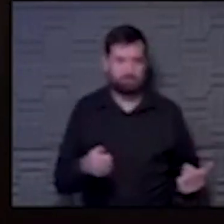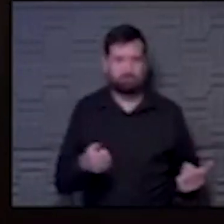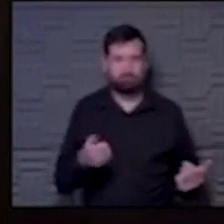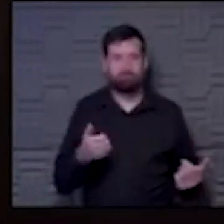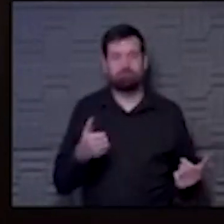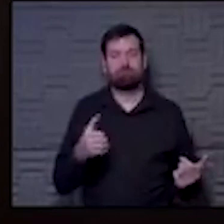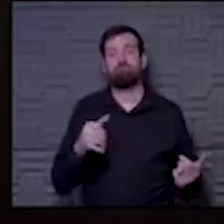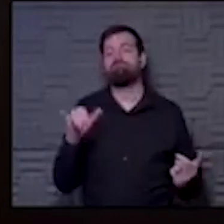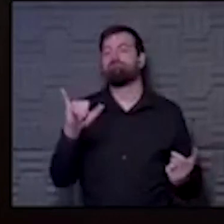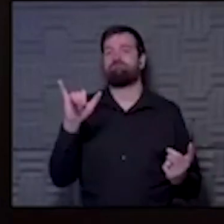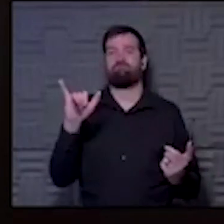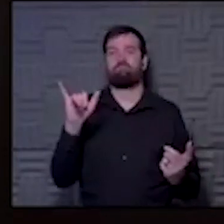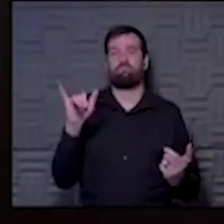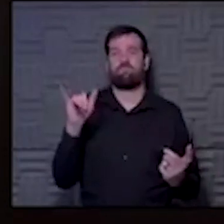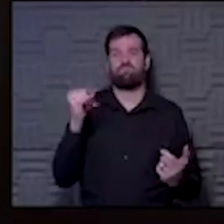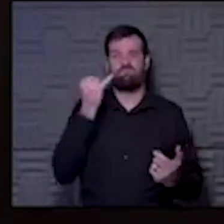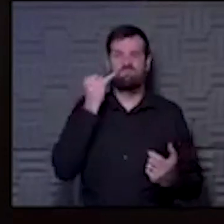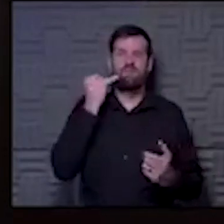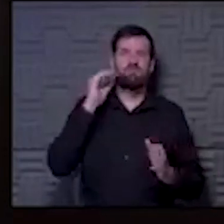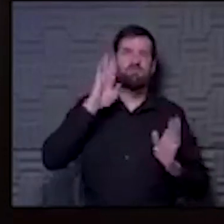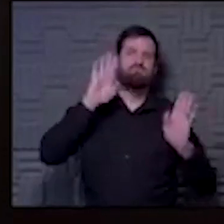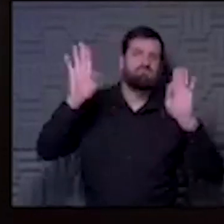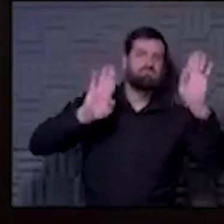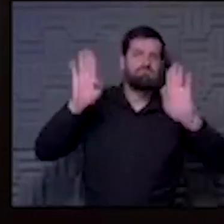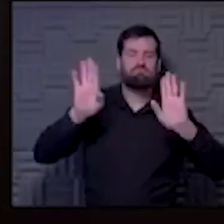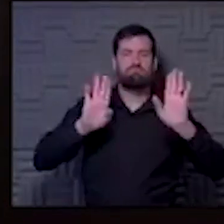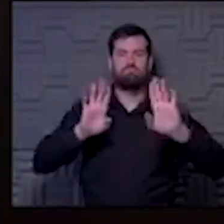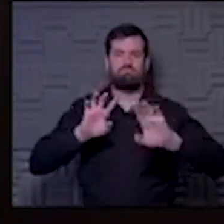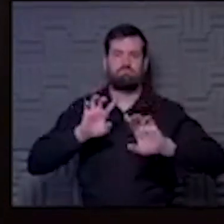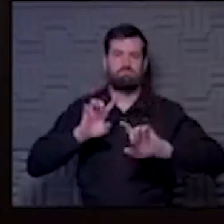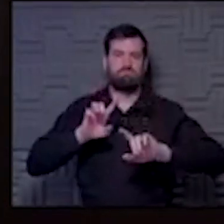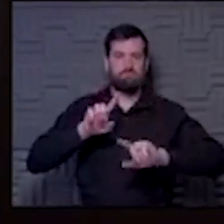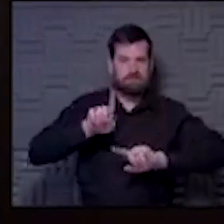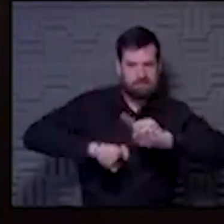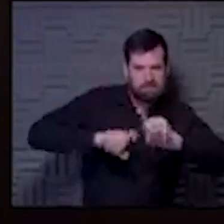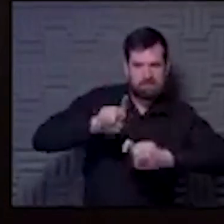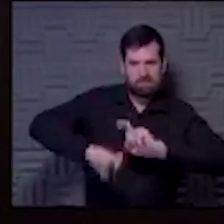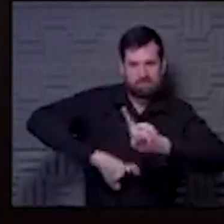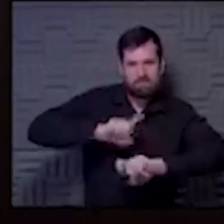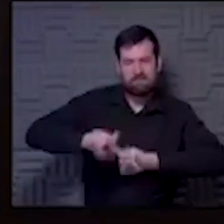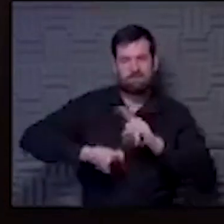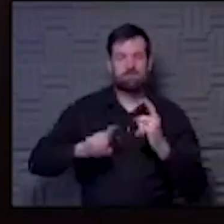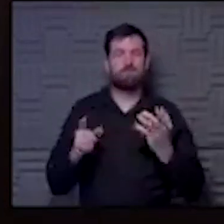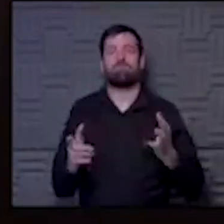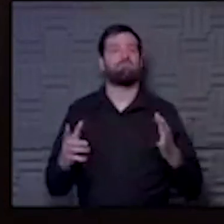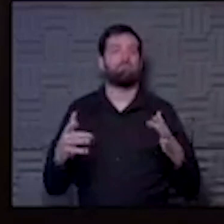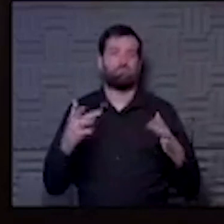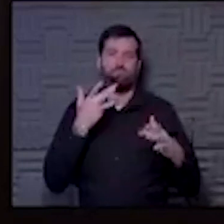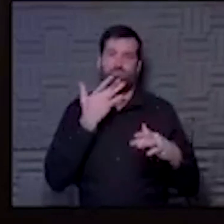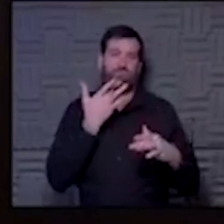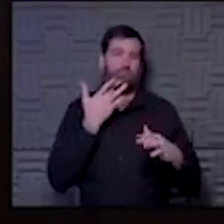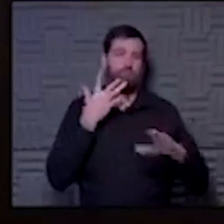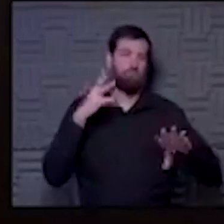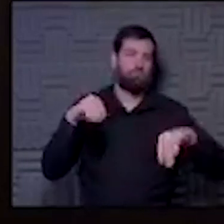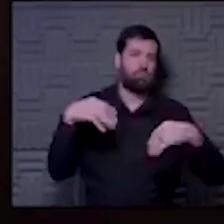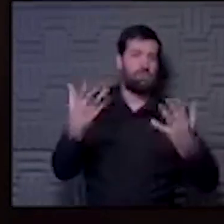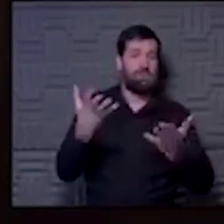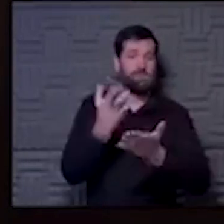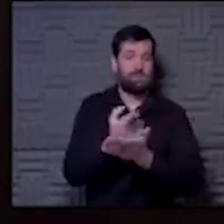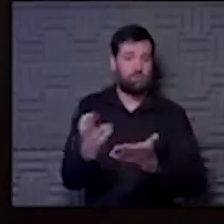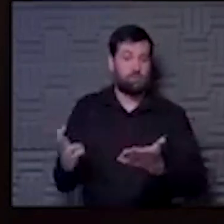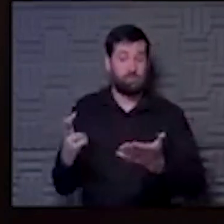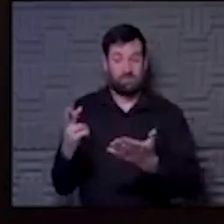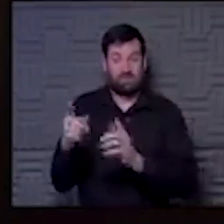like even if they come up with questions as testing and stuff, we rather just provide some of the resources that the state is